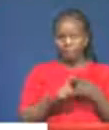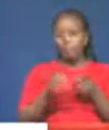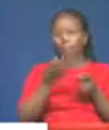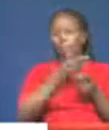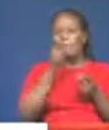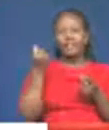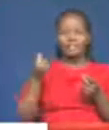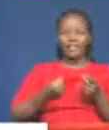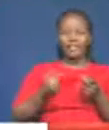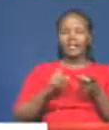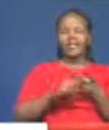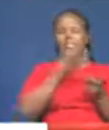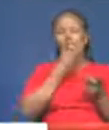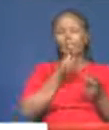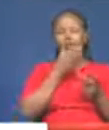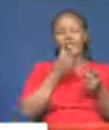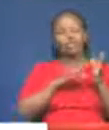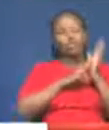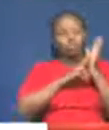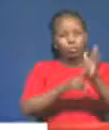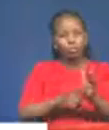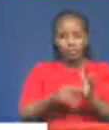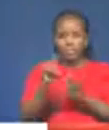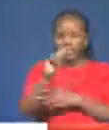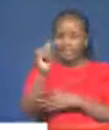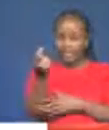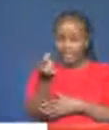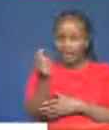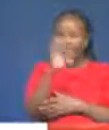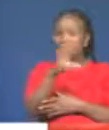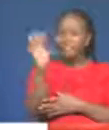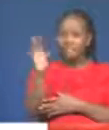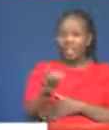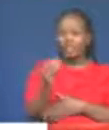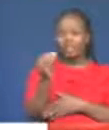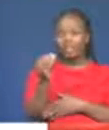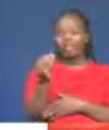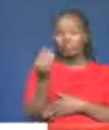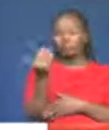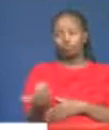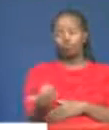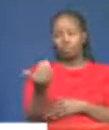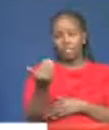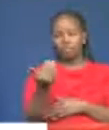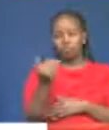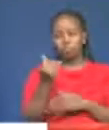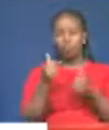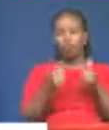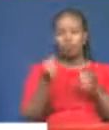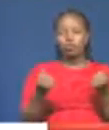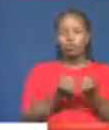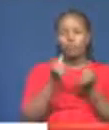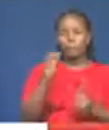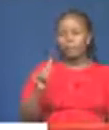man to represent Kenya in African Junior Chess Championship that will happen in Algeria